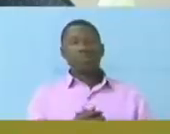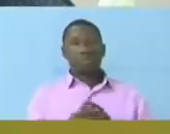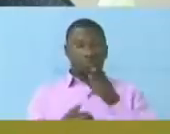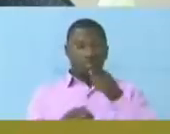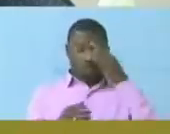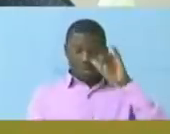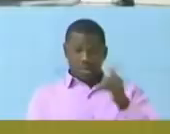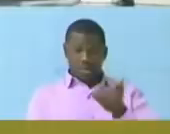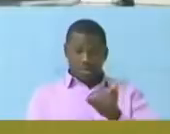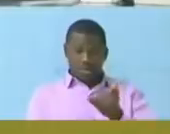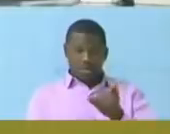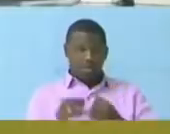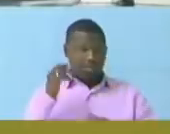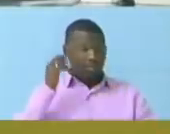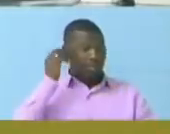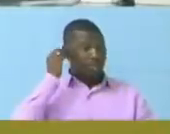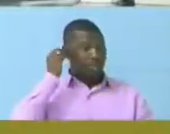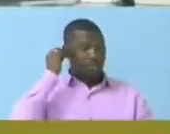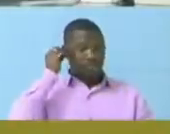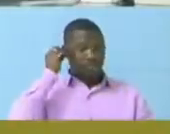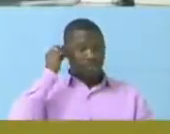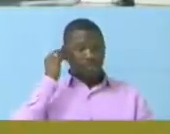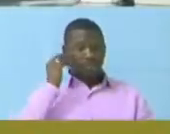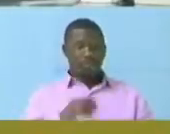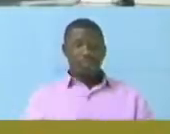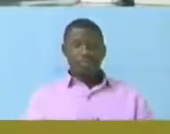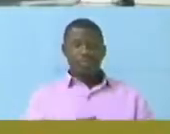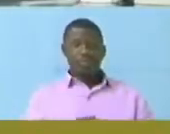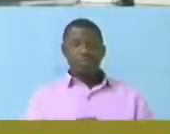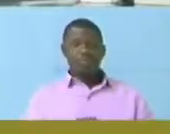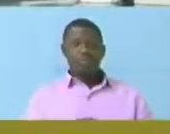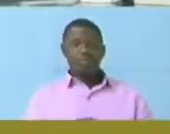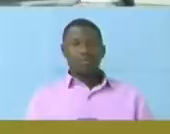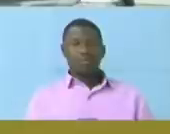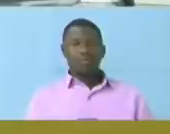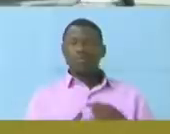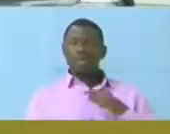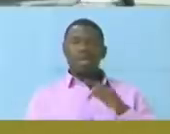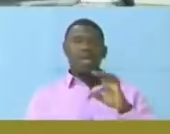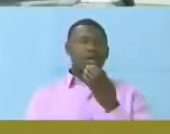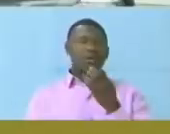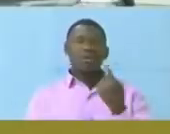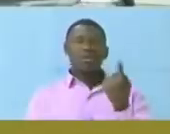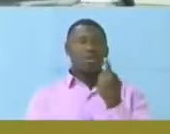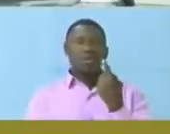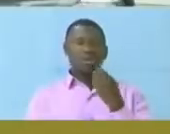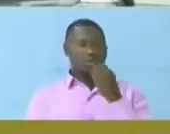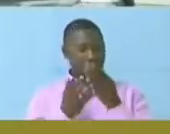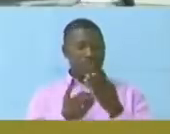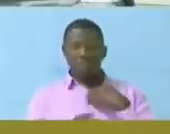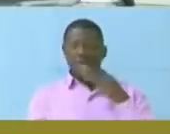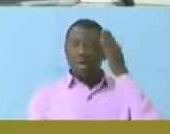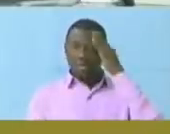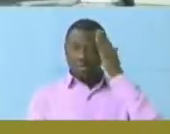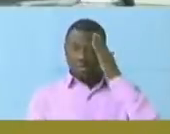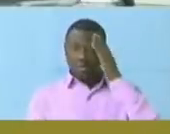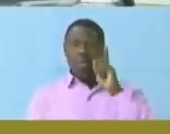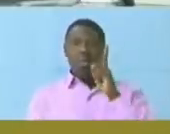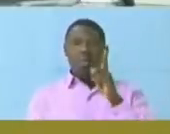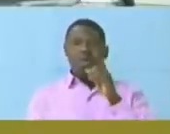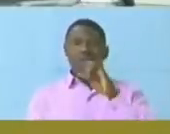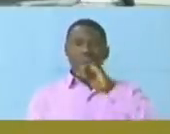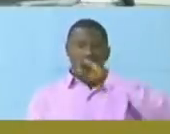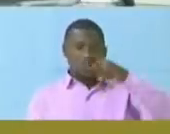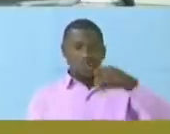You agree? Sonda. I don't think I know. I can only say I know one jungler. And I come